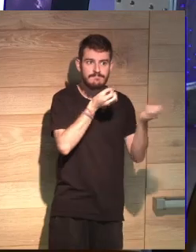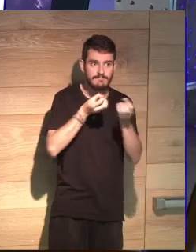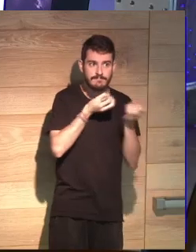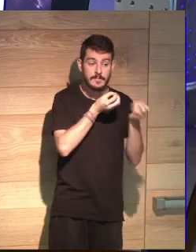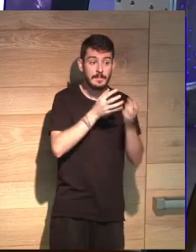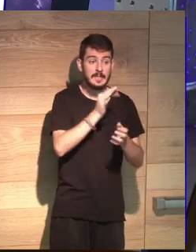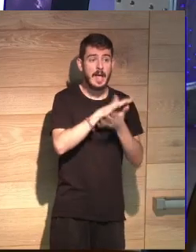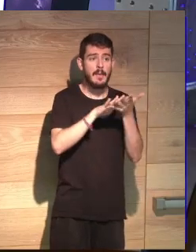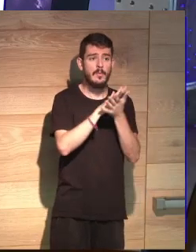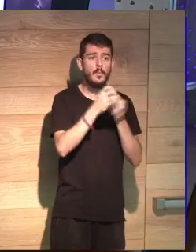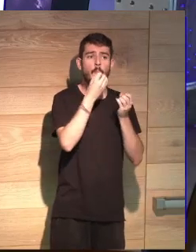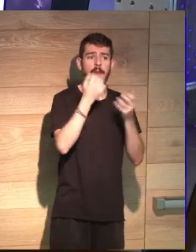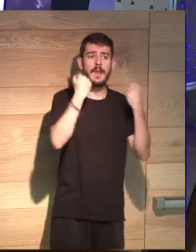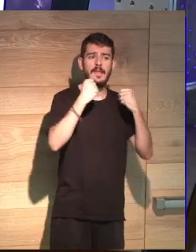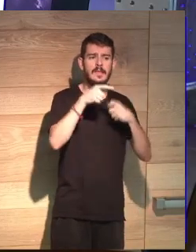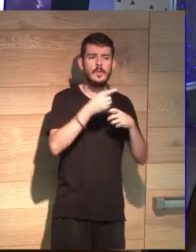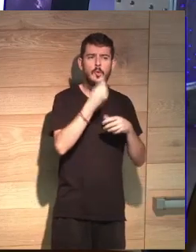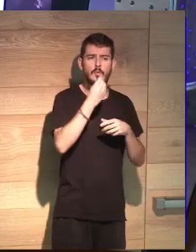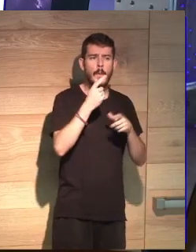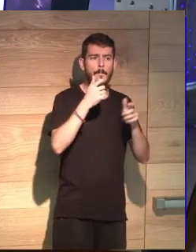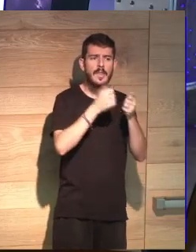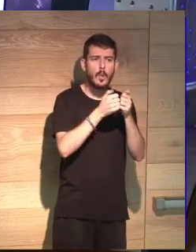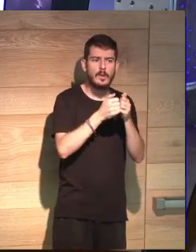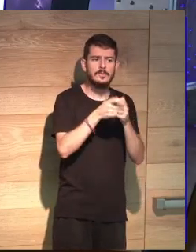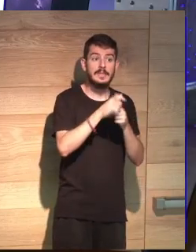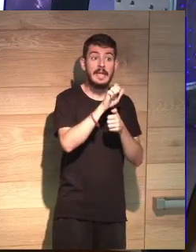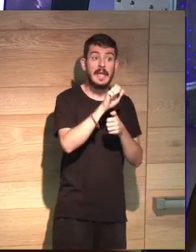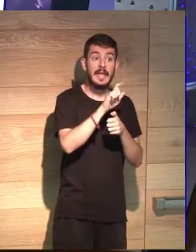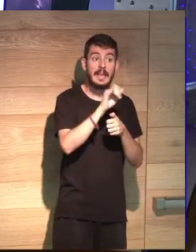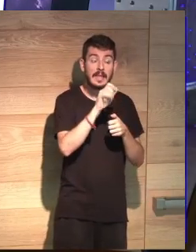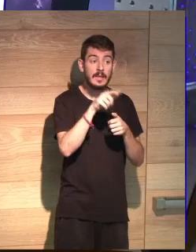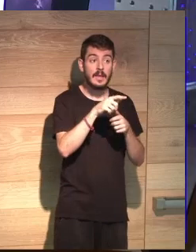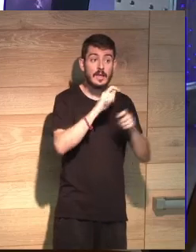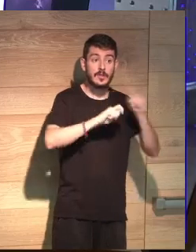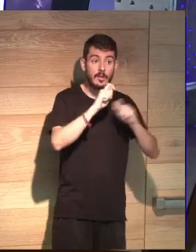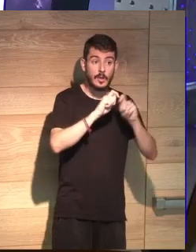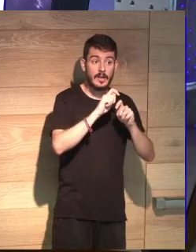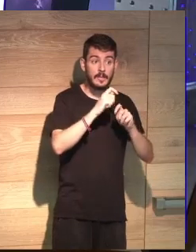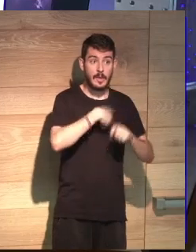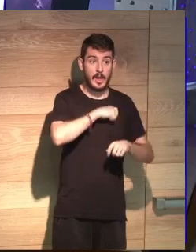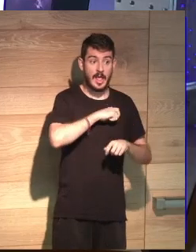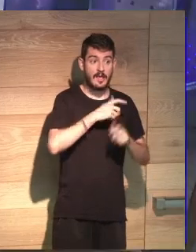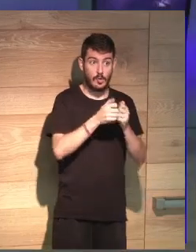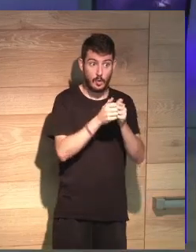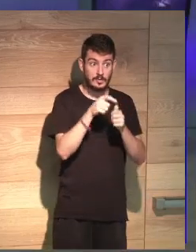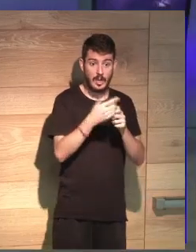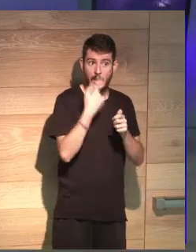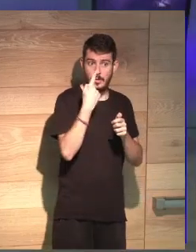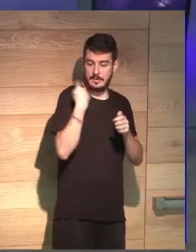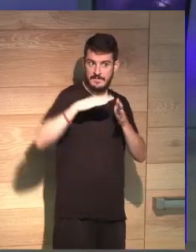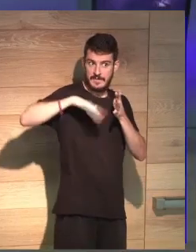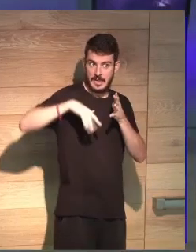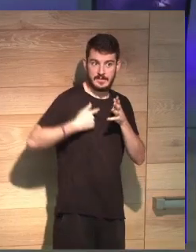the comments that you're making in the social media. And we're talking about the good practice in the use of video games. The